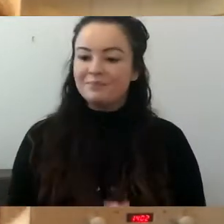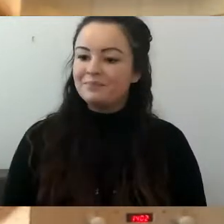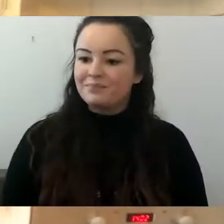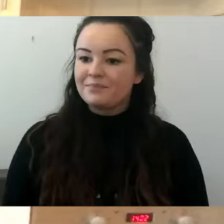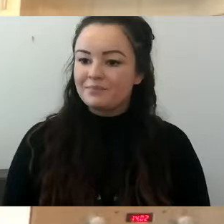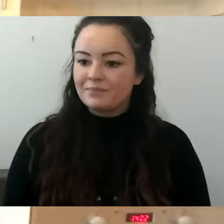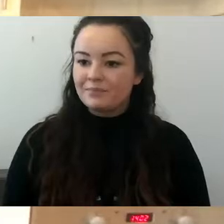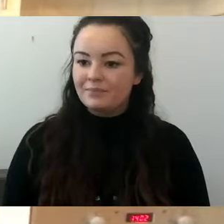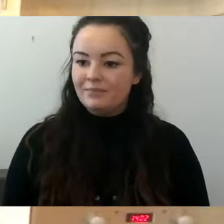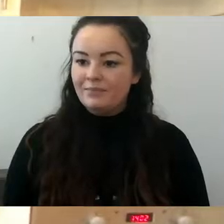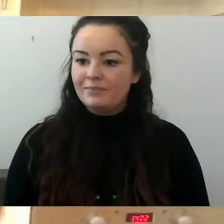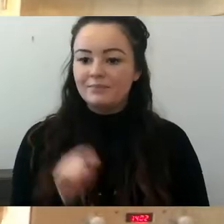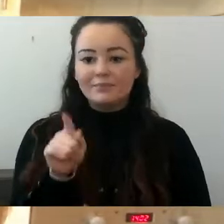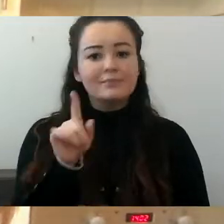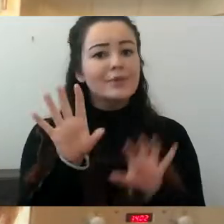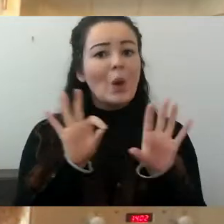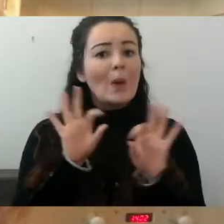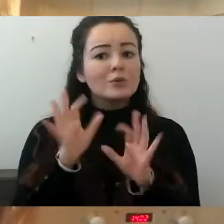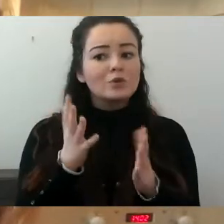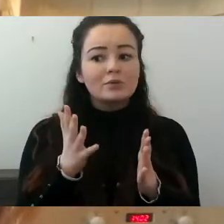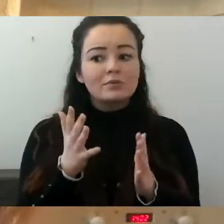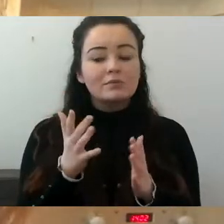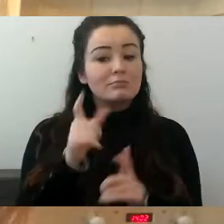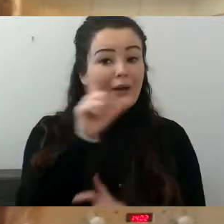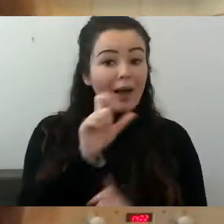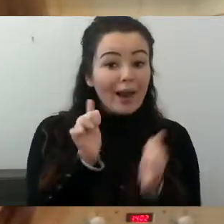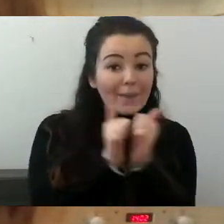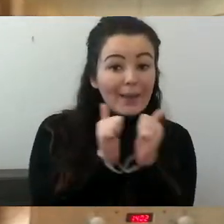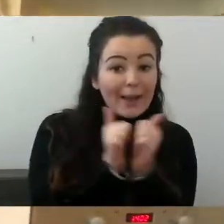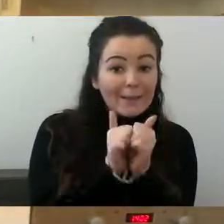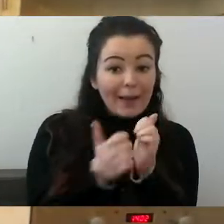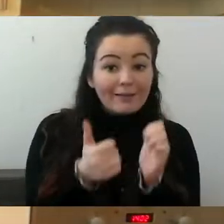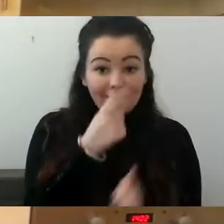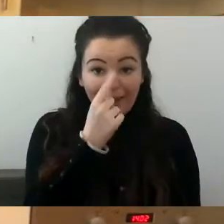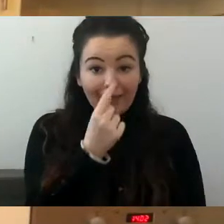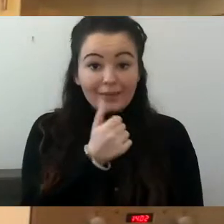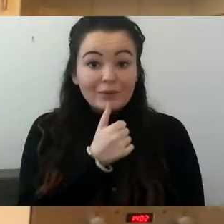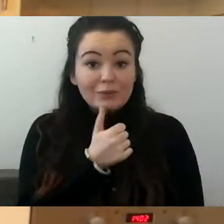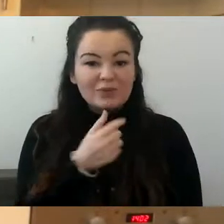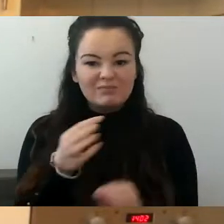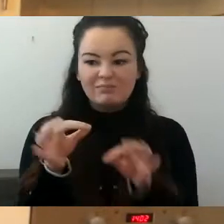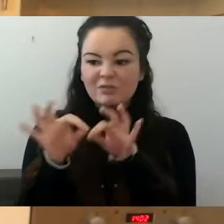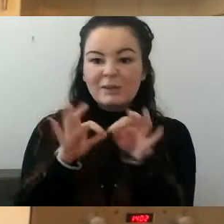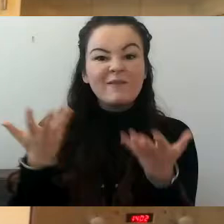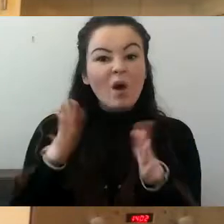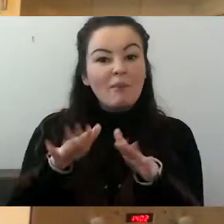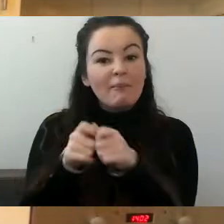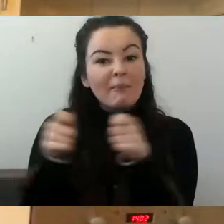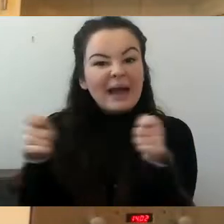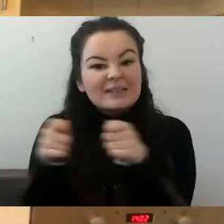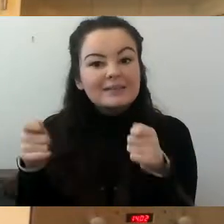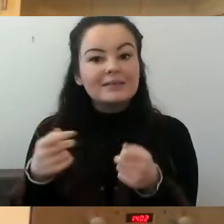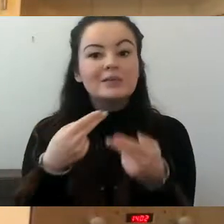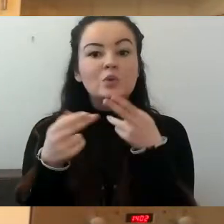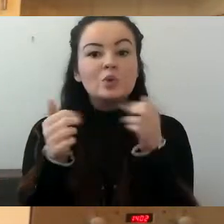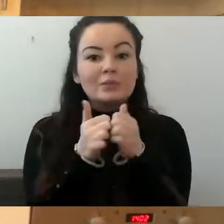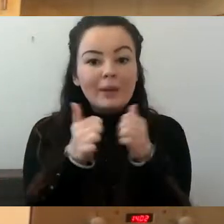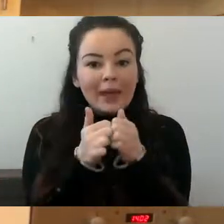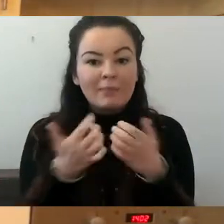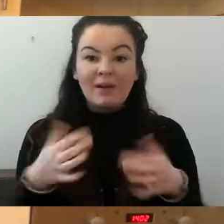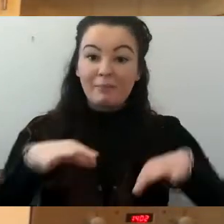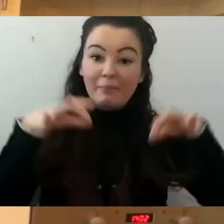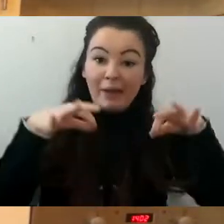use as part of the artwork. And this is optional, but bits of coloured paper, ripped out from